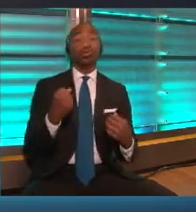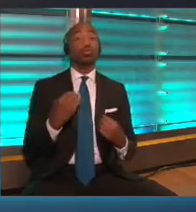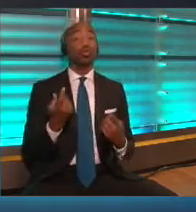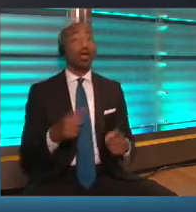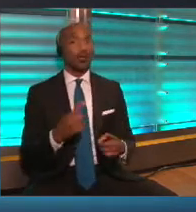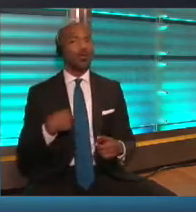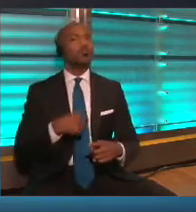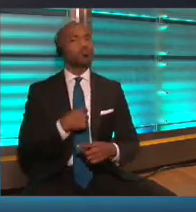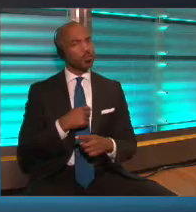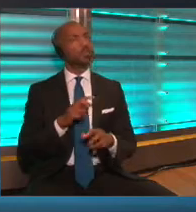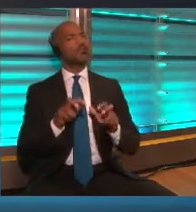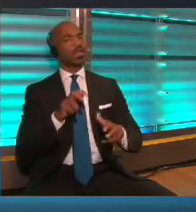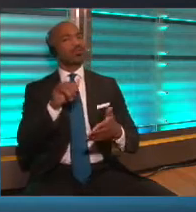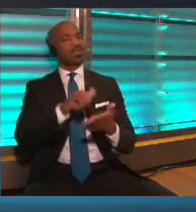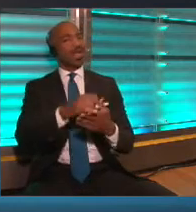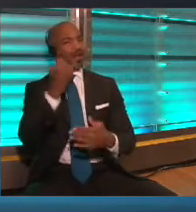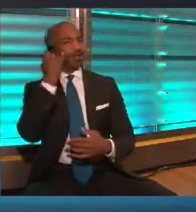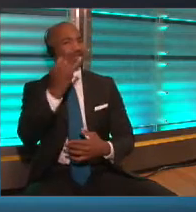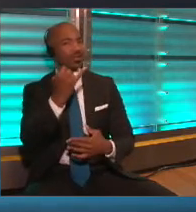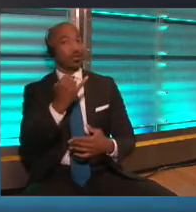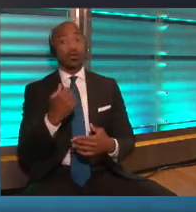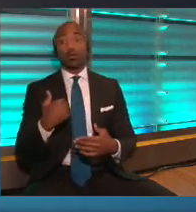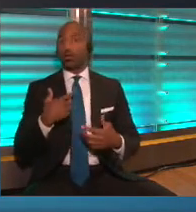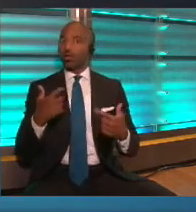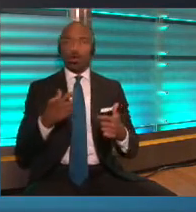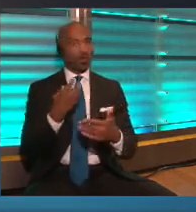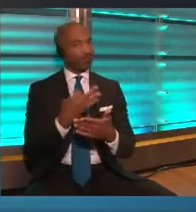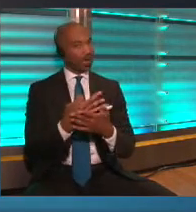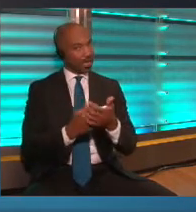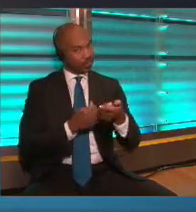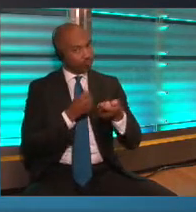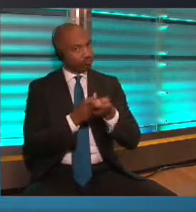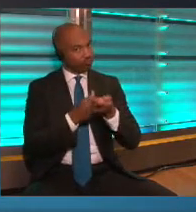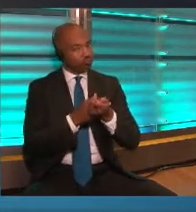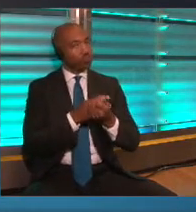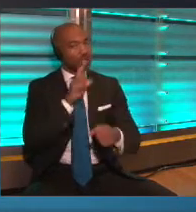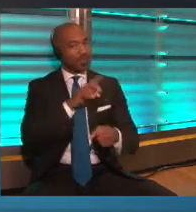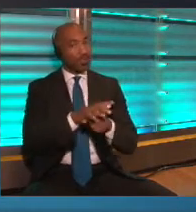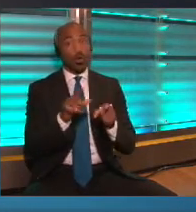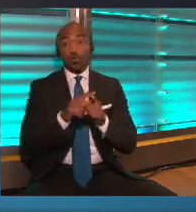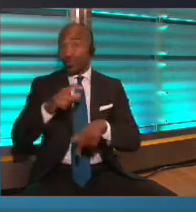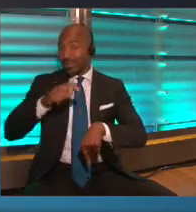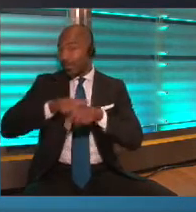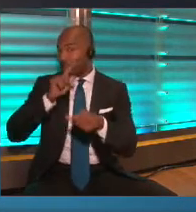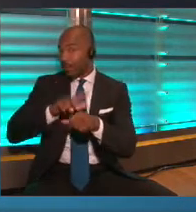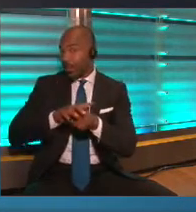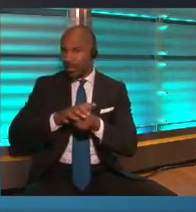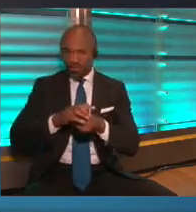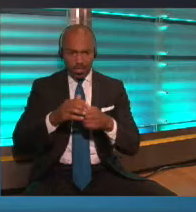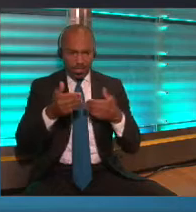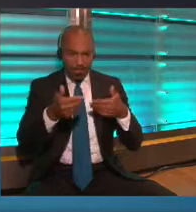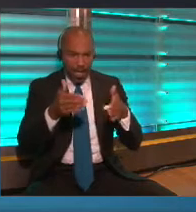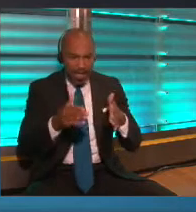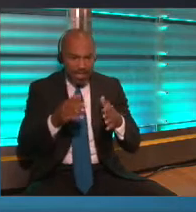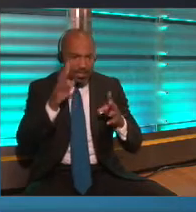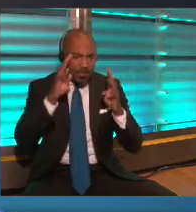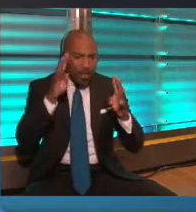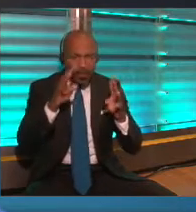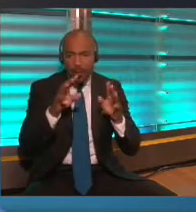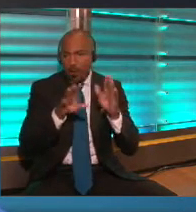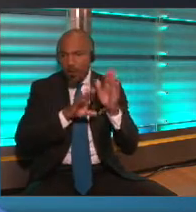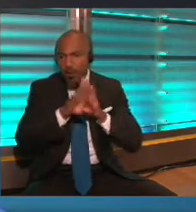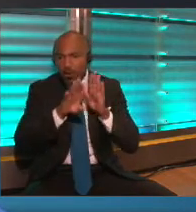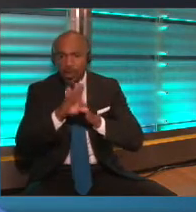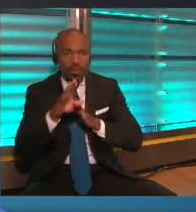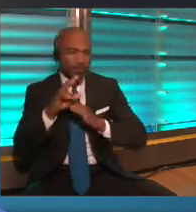make an investment in that. We made a large financial commitment and a large time commitment in developing the packaging, the processes, and